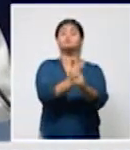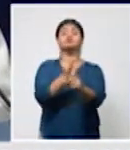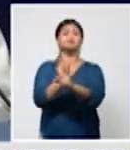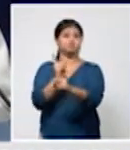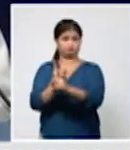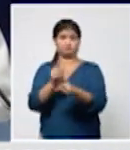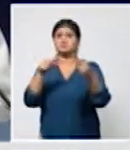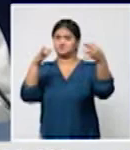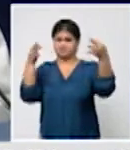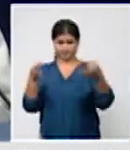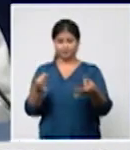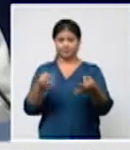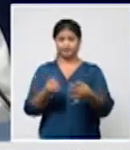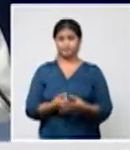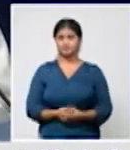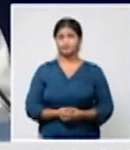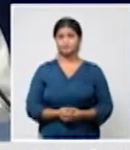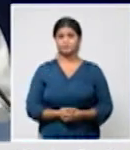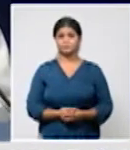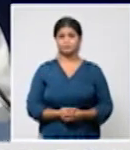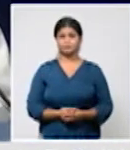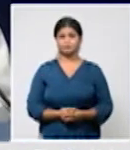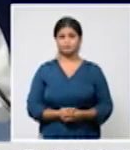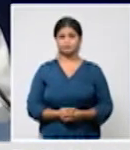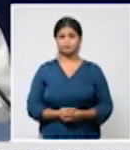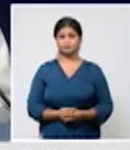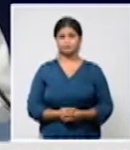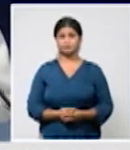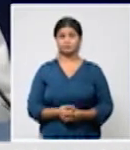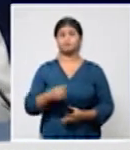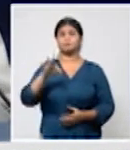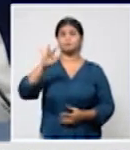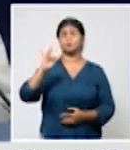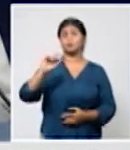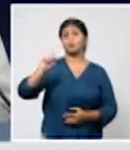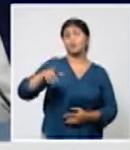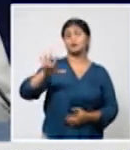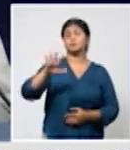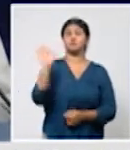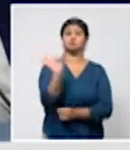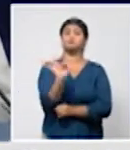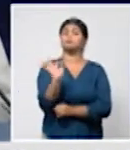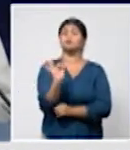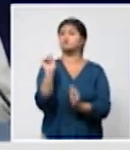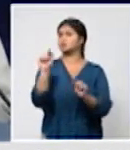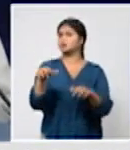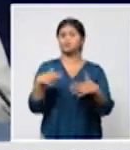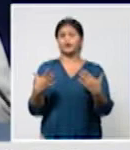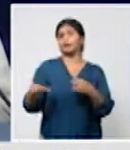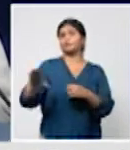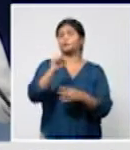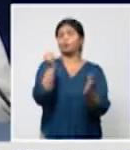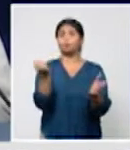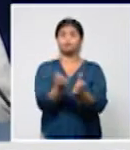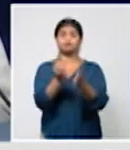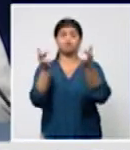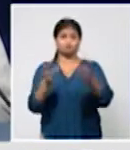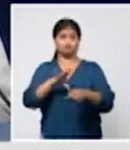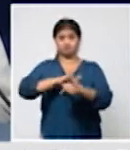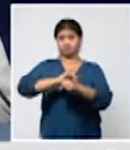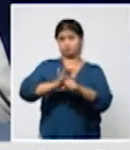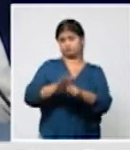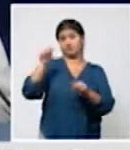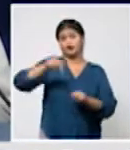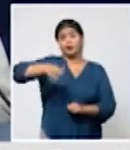2,228 people, or 87.5% of all cases. Of the 33